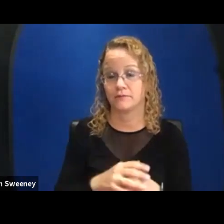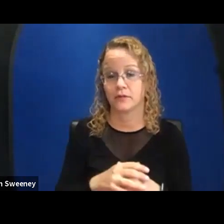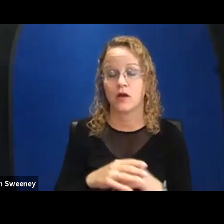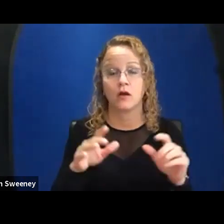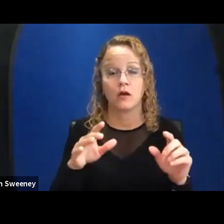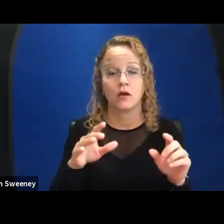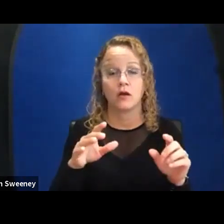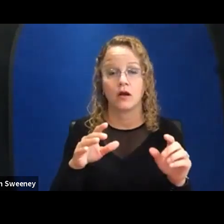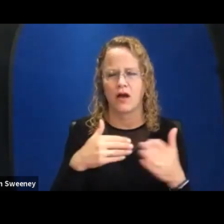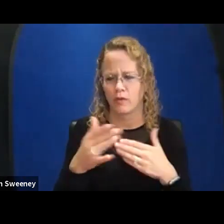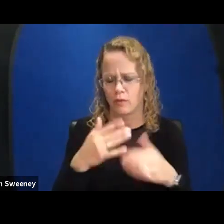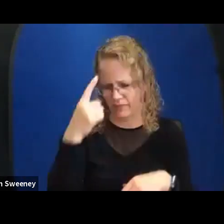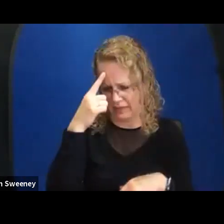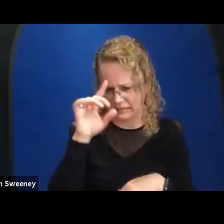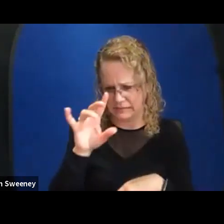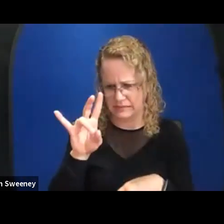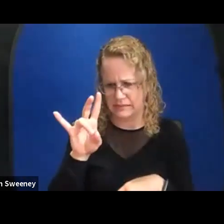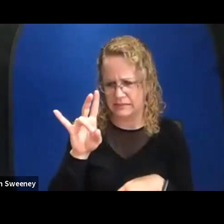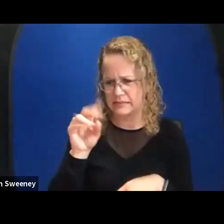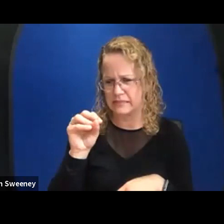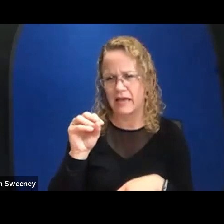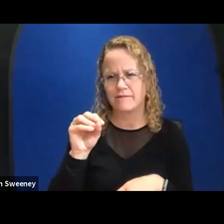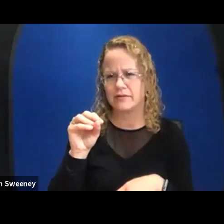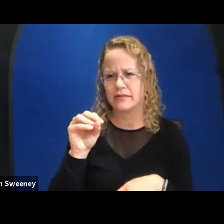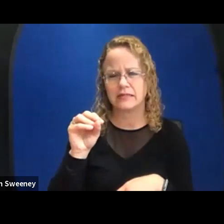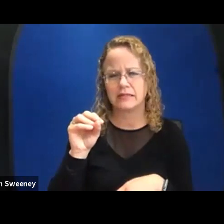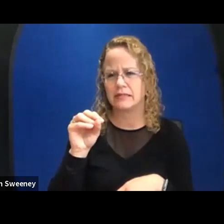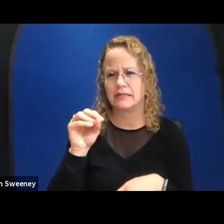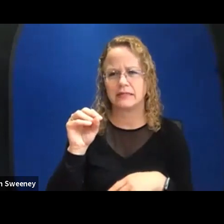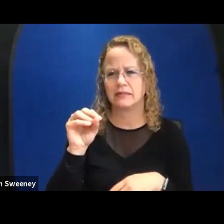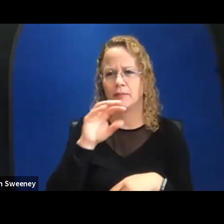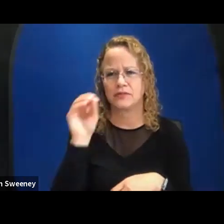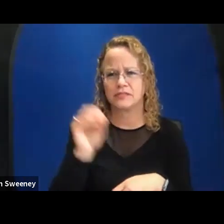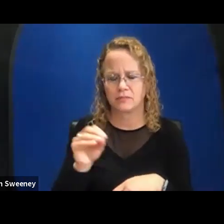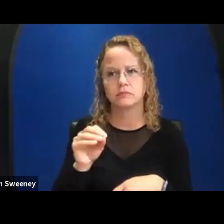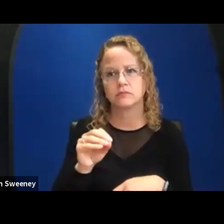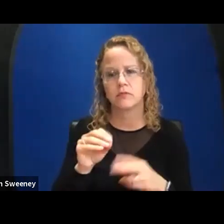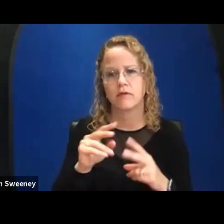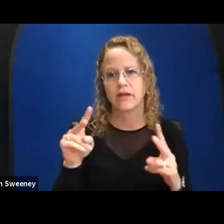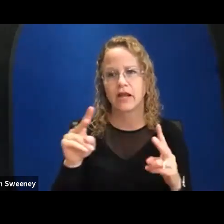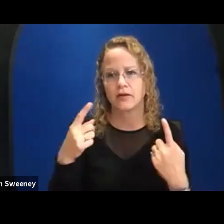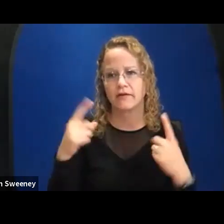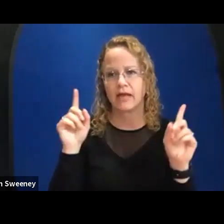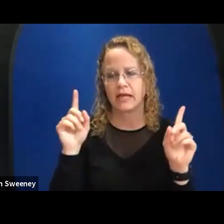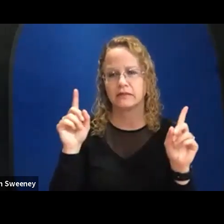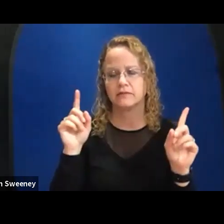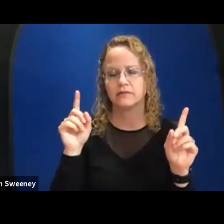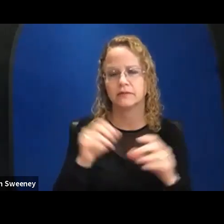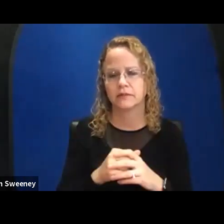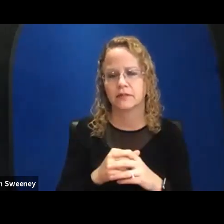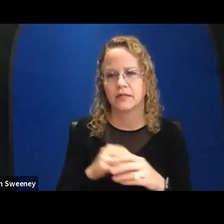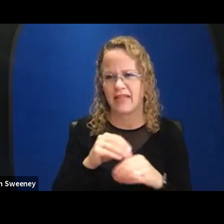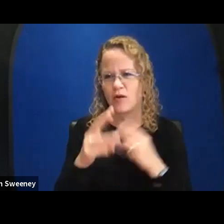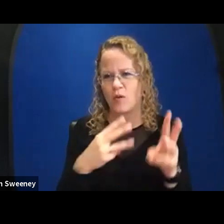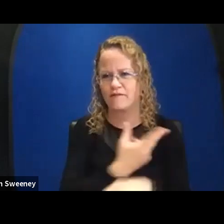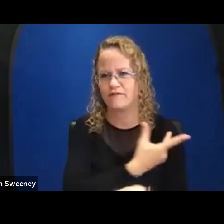Although I think it's 70+%. I mean, it's extremely effective in the world of vaccine production.